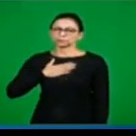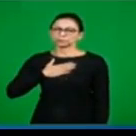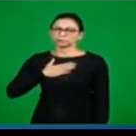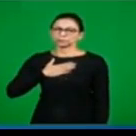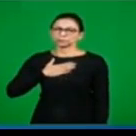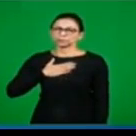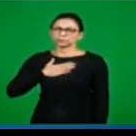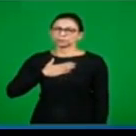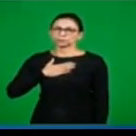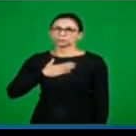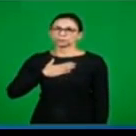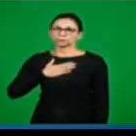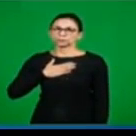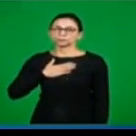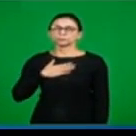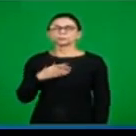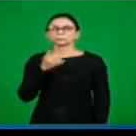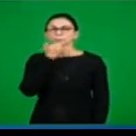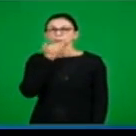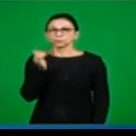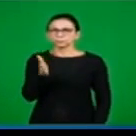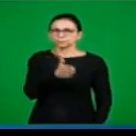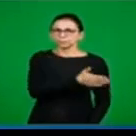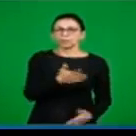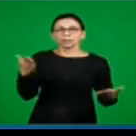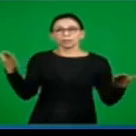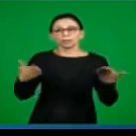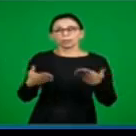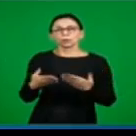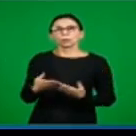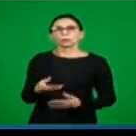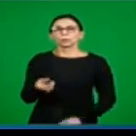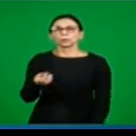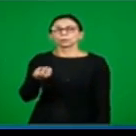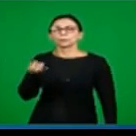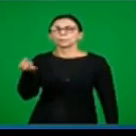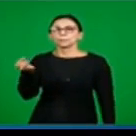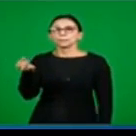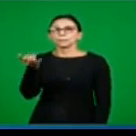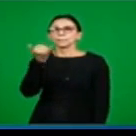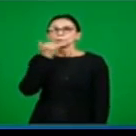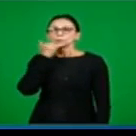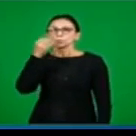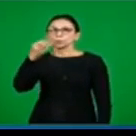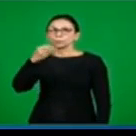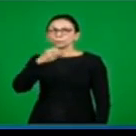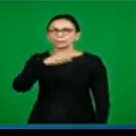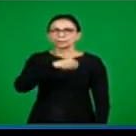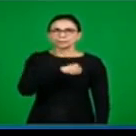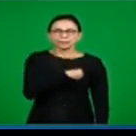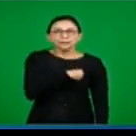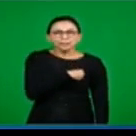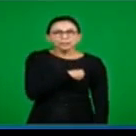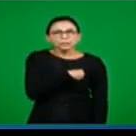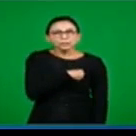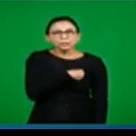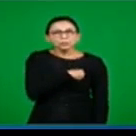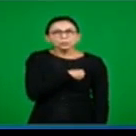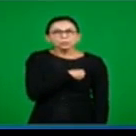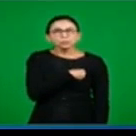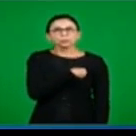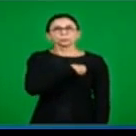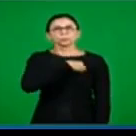32 says, yet now, if you will forgive their sin, but if not, I